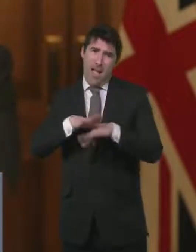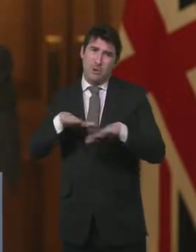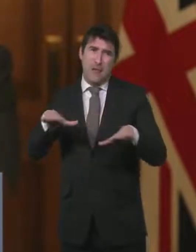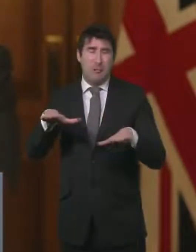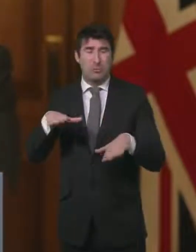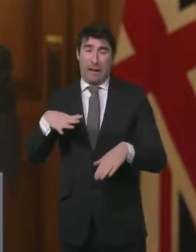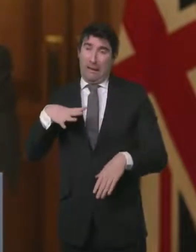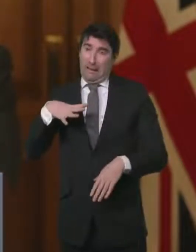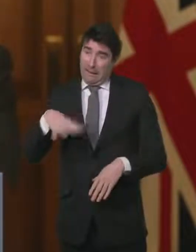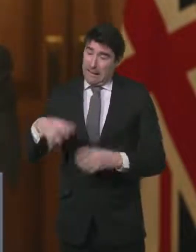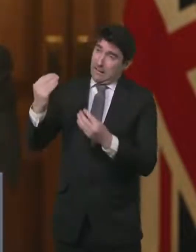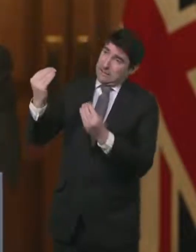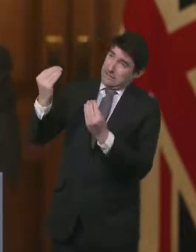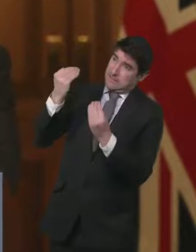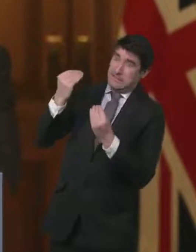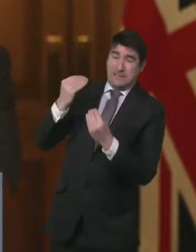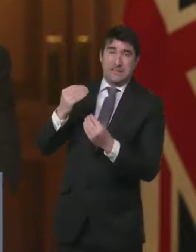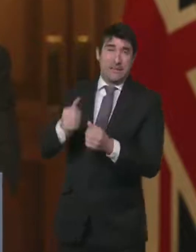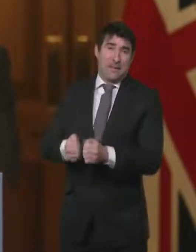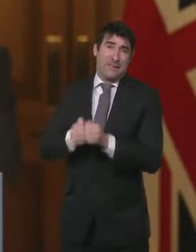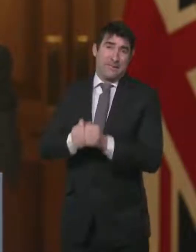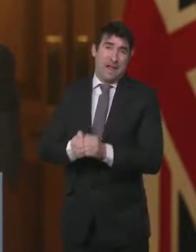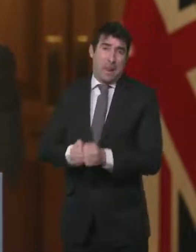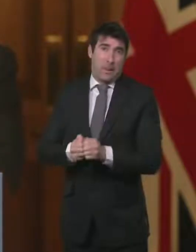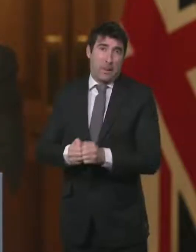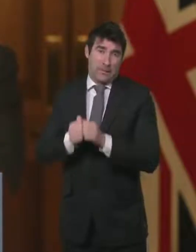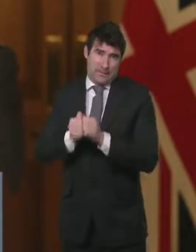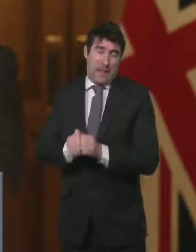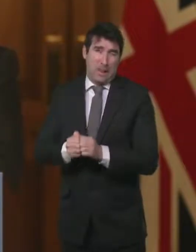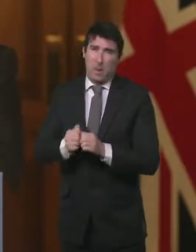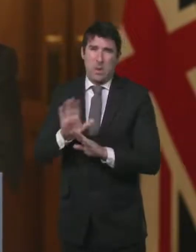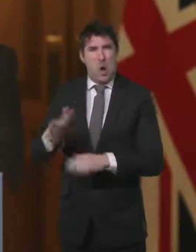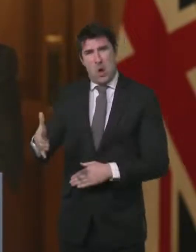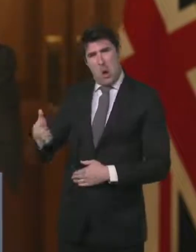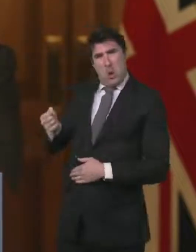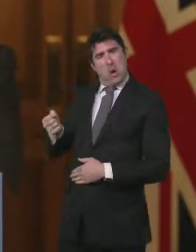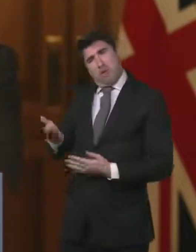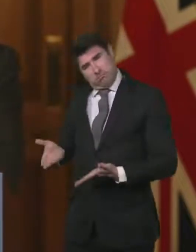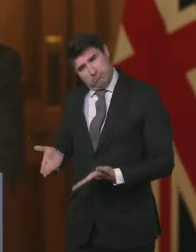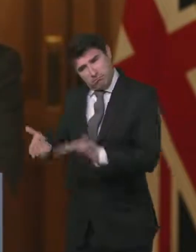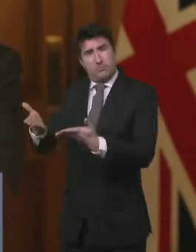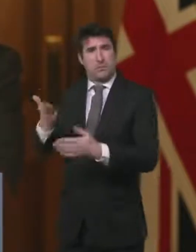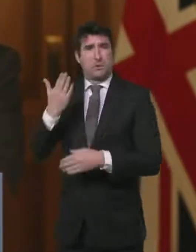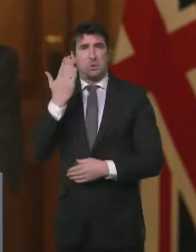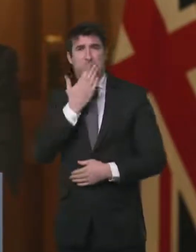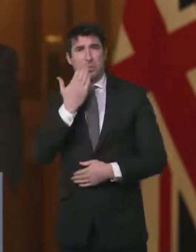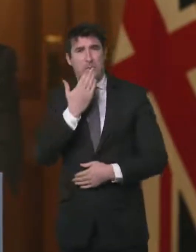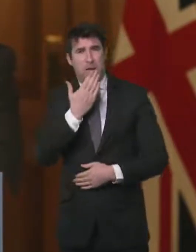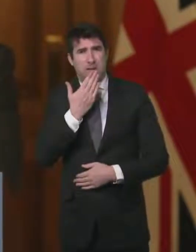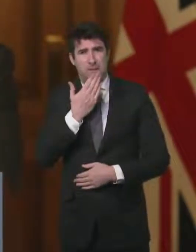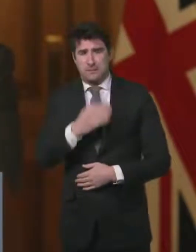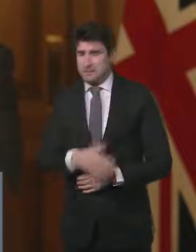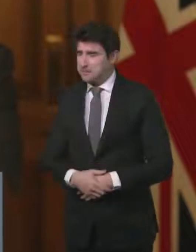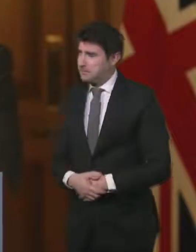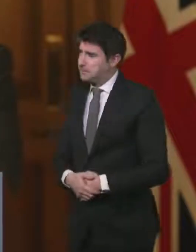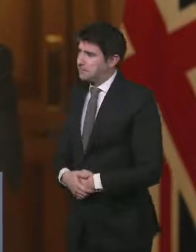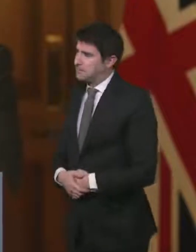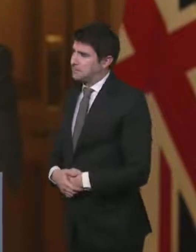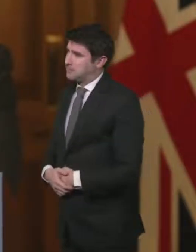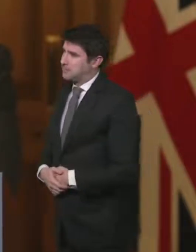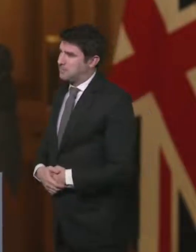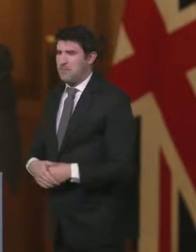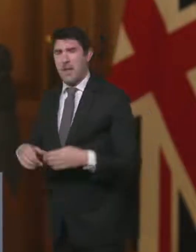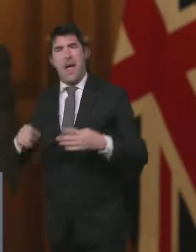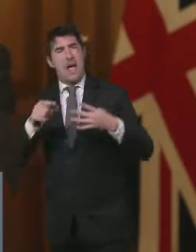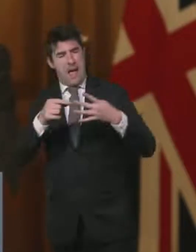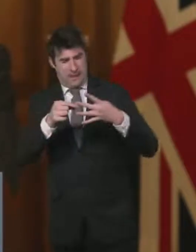Absolutely right to do. And on what's the world going to look like? How do we define success